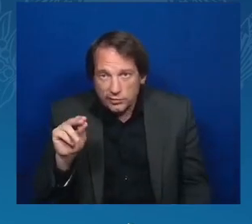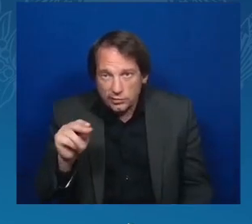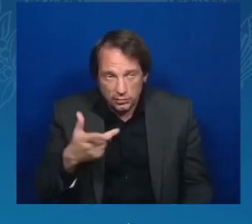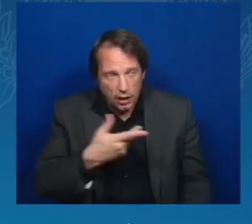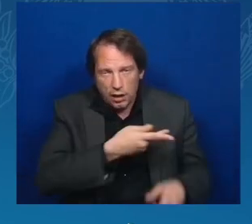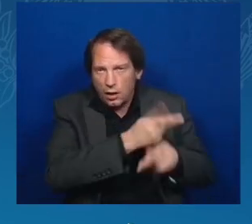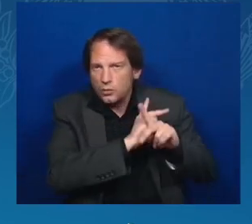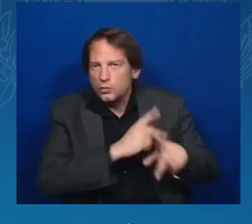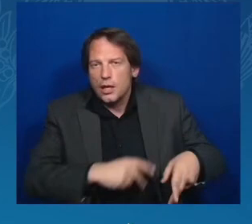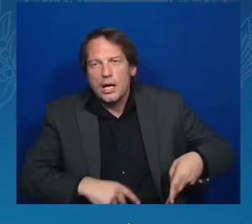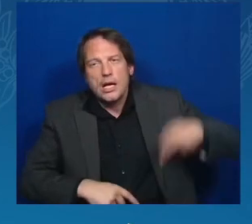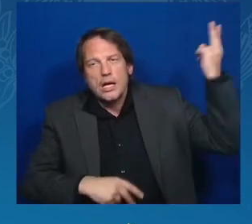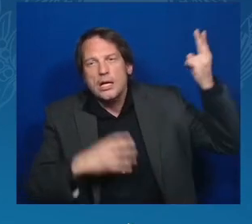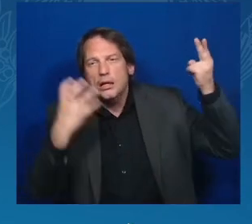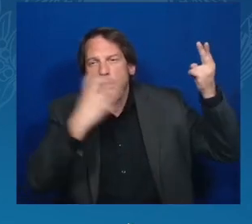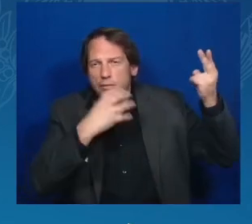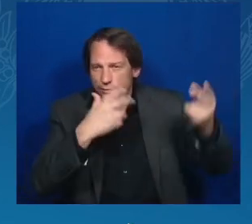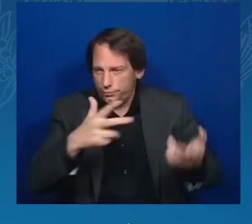$350,000.